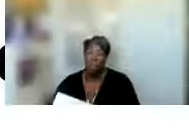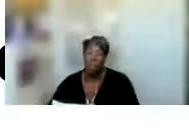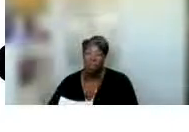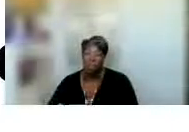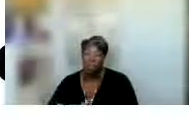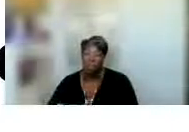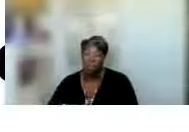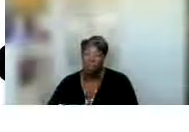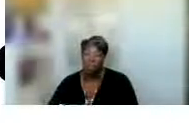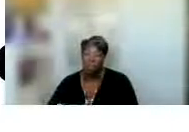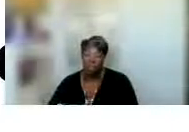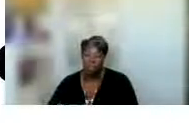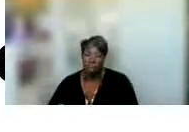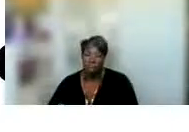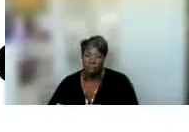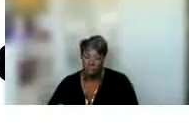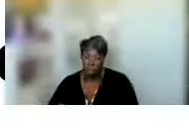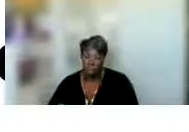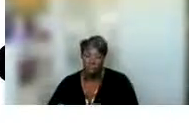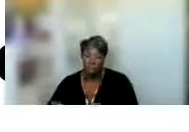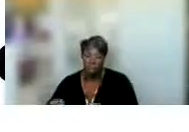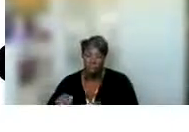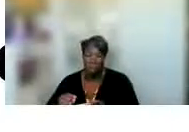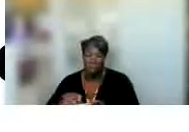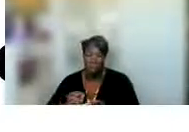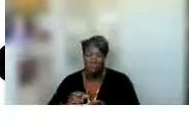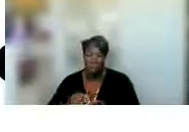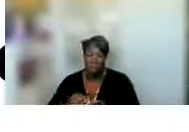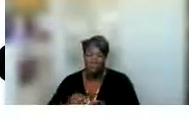You will also see that after October 1st deadline,